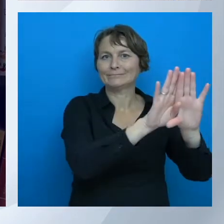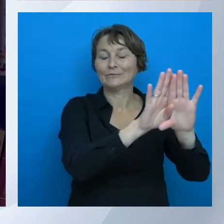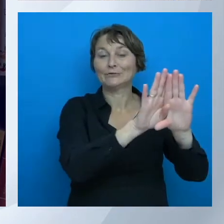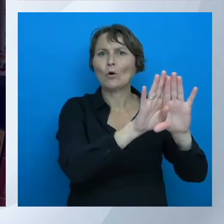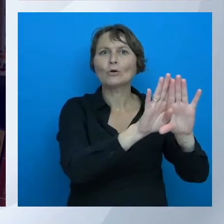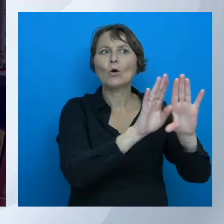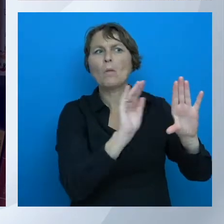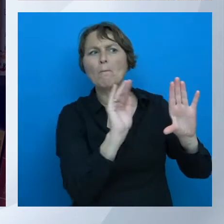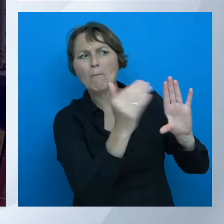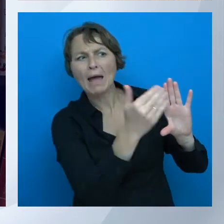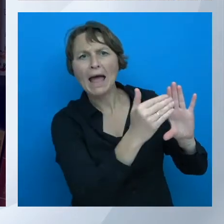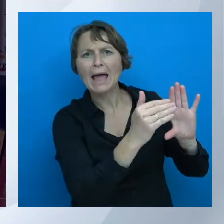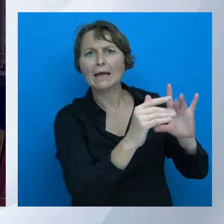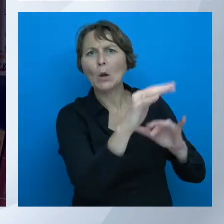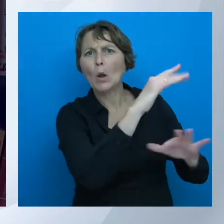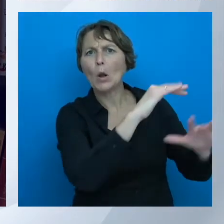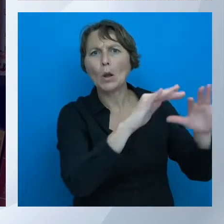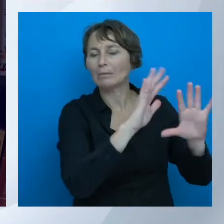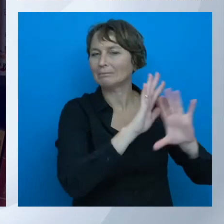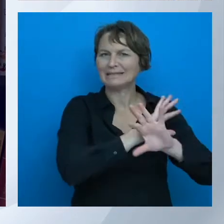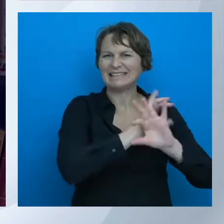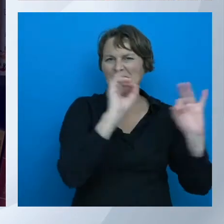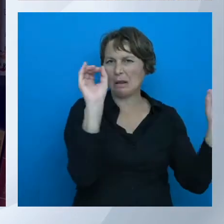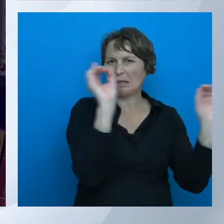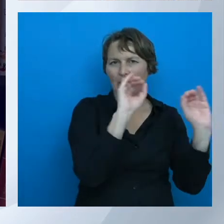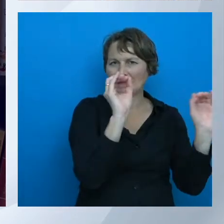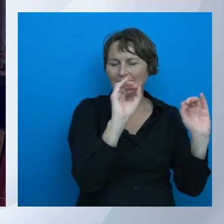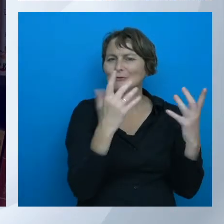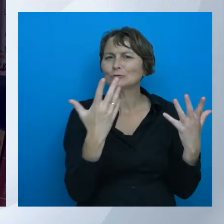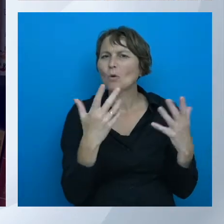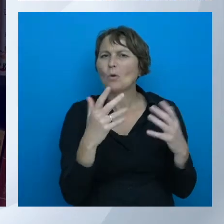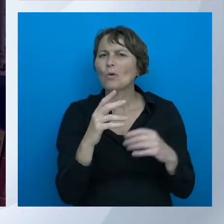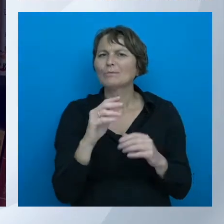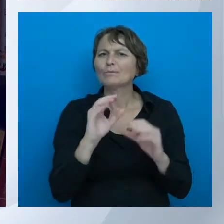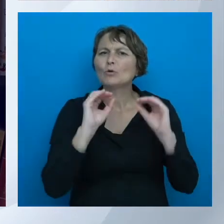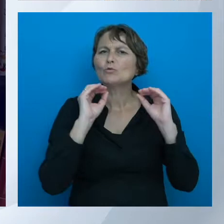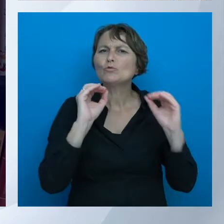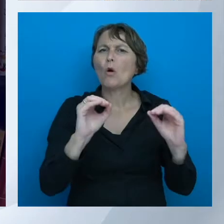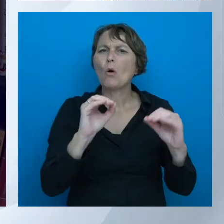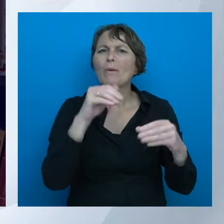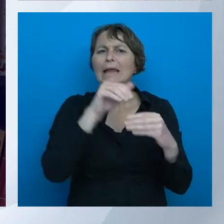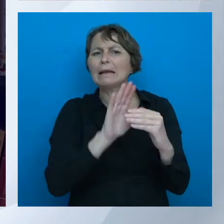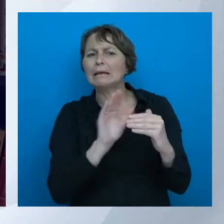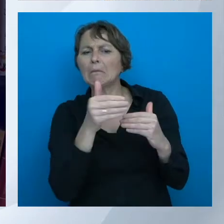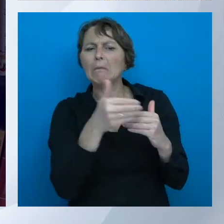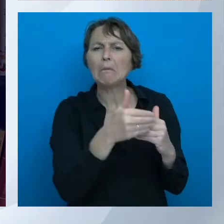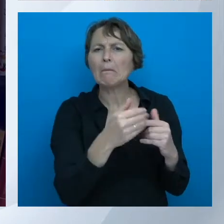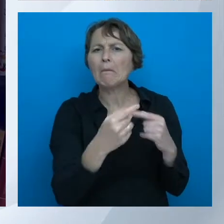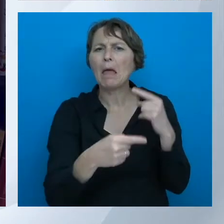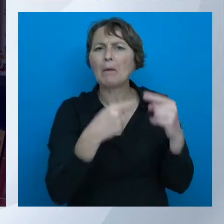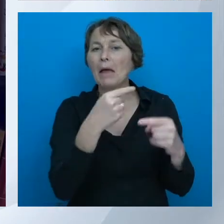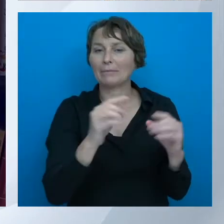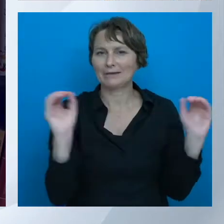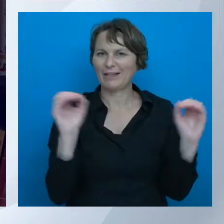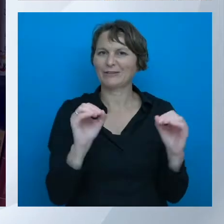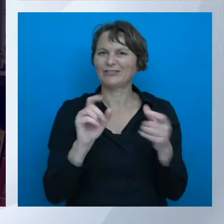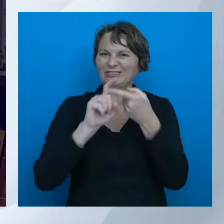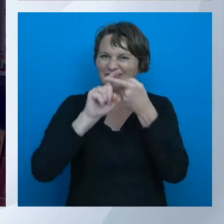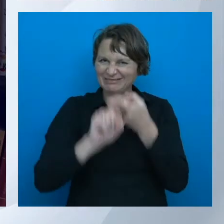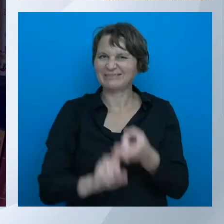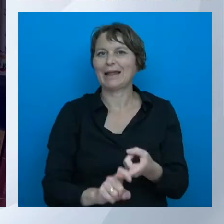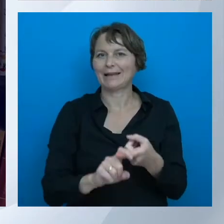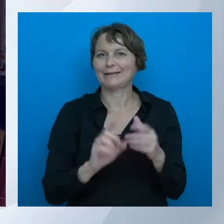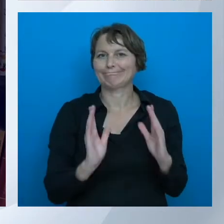in between. So there's no web application, it's just running static files. And if you look at the use case, so why do you